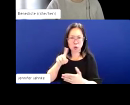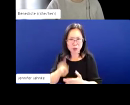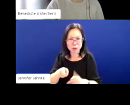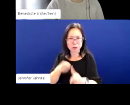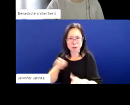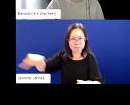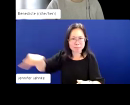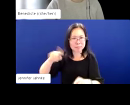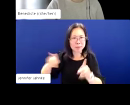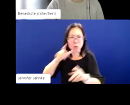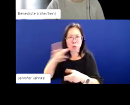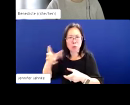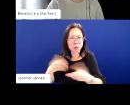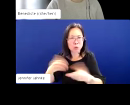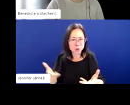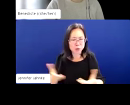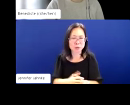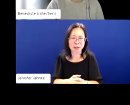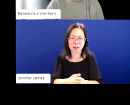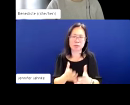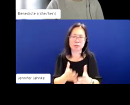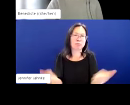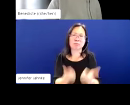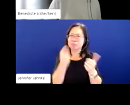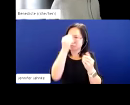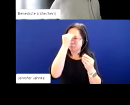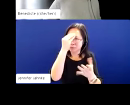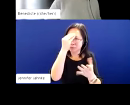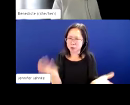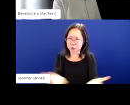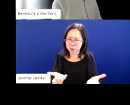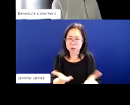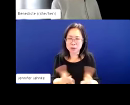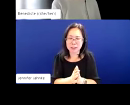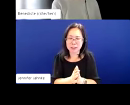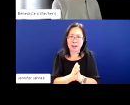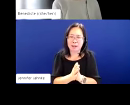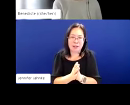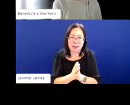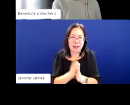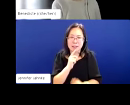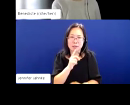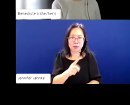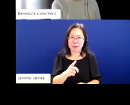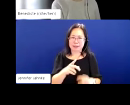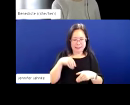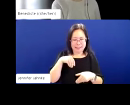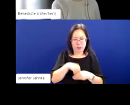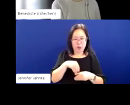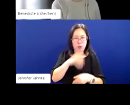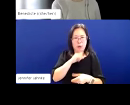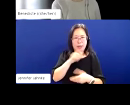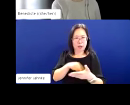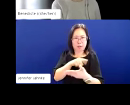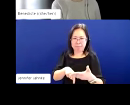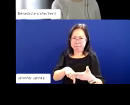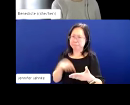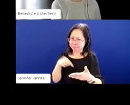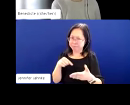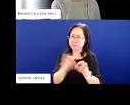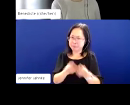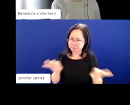today. Just a wealth of information that you shared, because we are really focusing on the internalized ageism. We do talk about the ageism